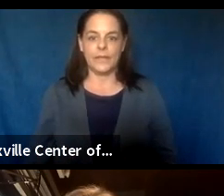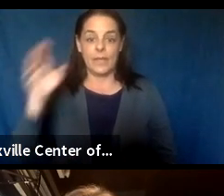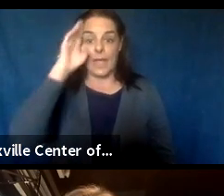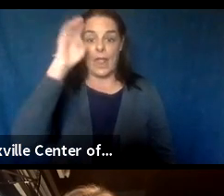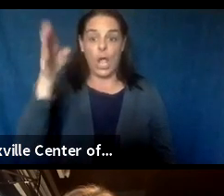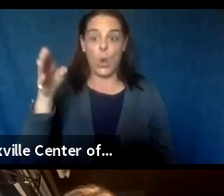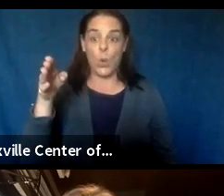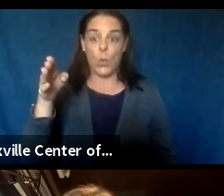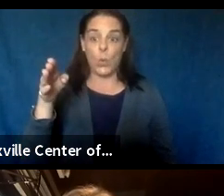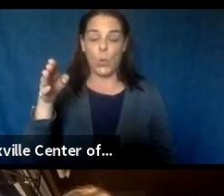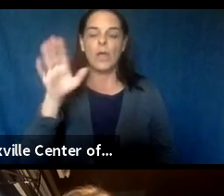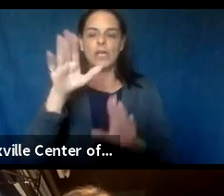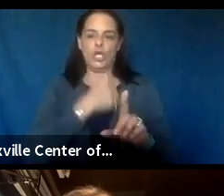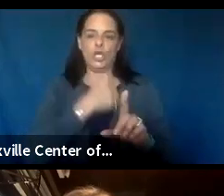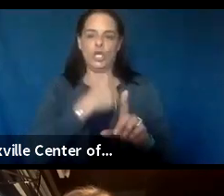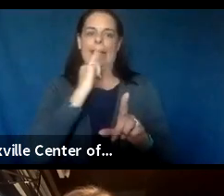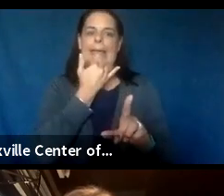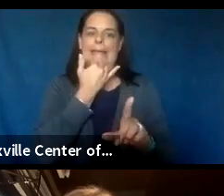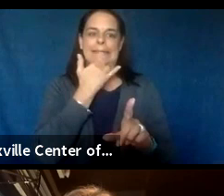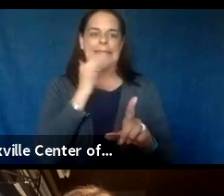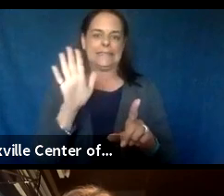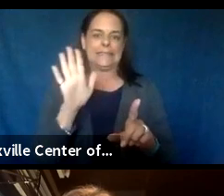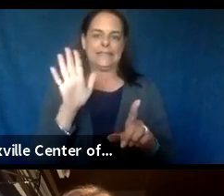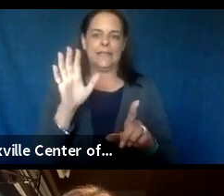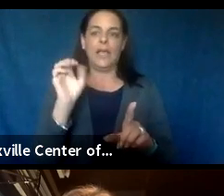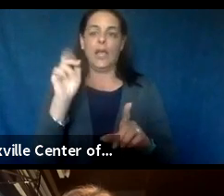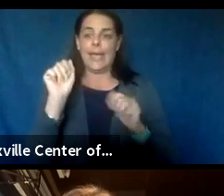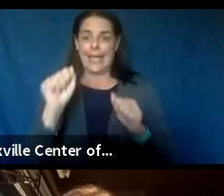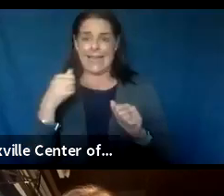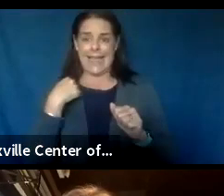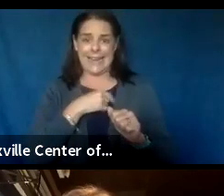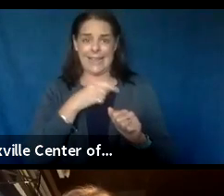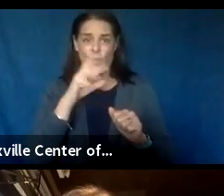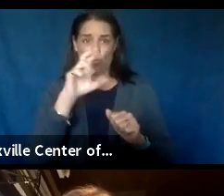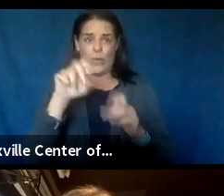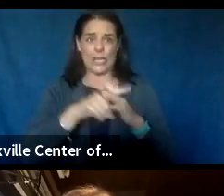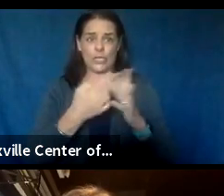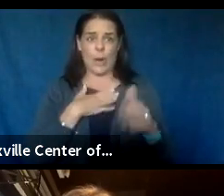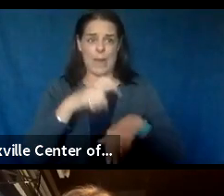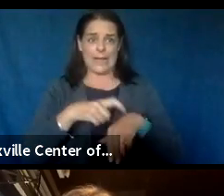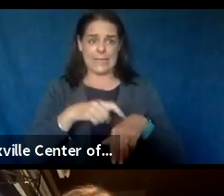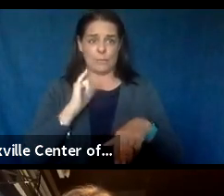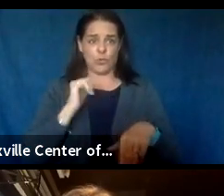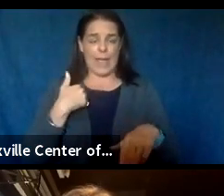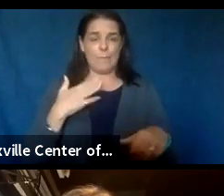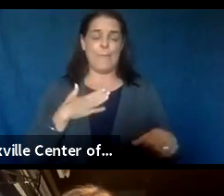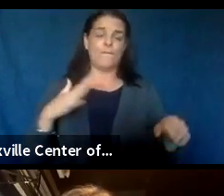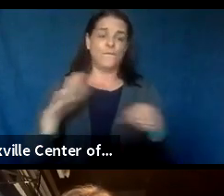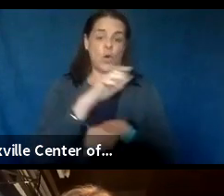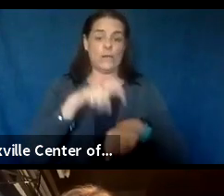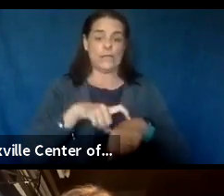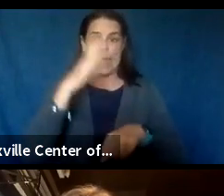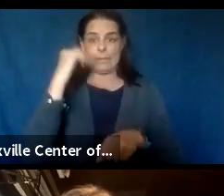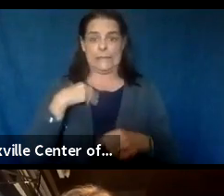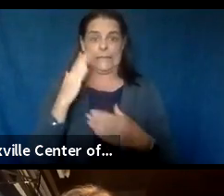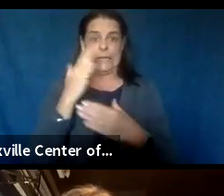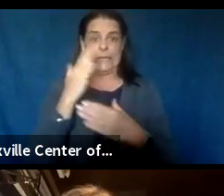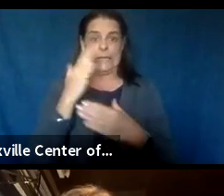Hello? Sorry, it was an accident. Okay, can we restart my time so that I have my full time since I'd interrupted it?